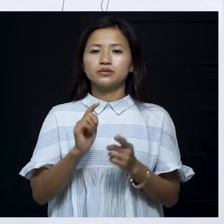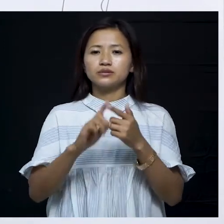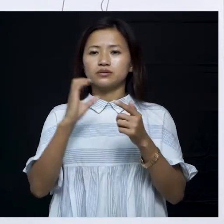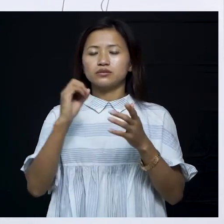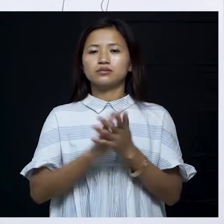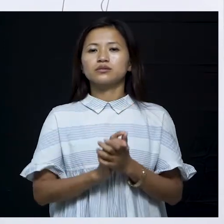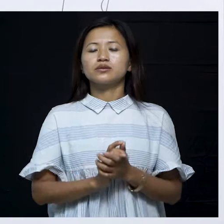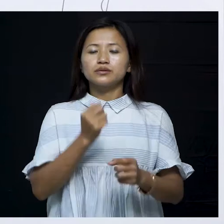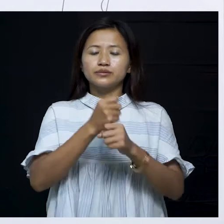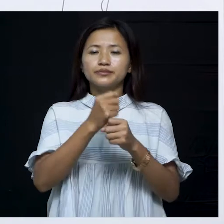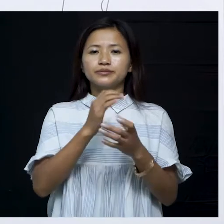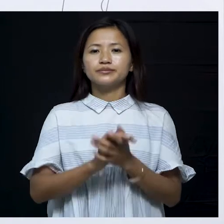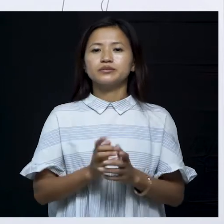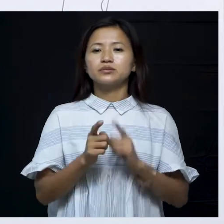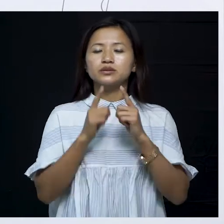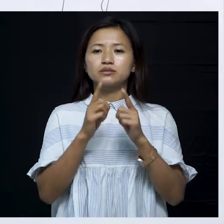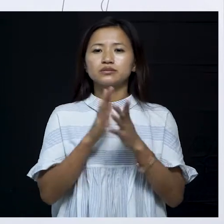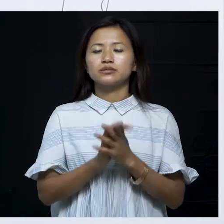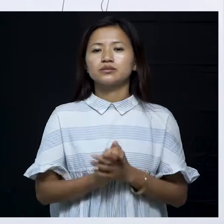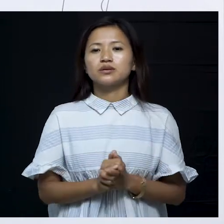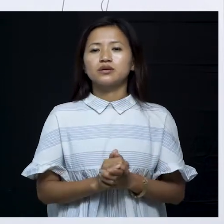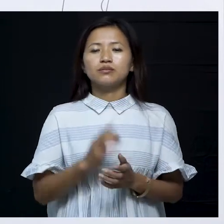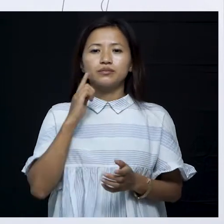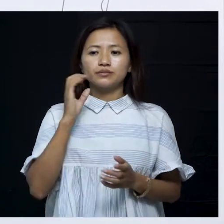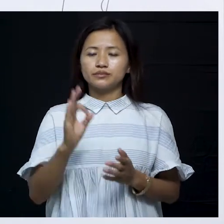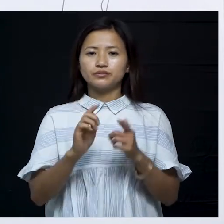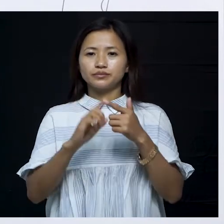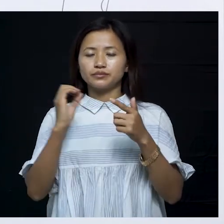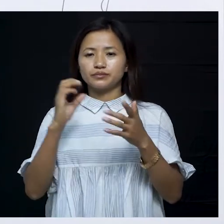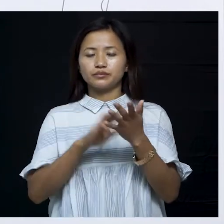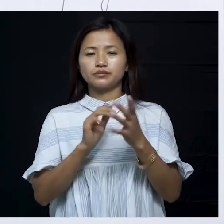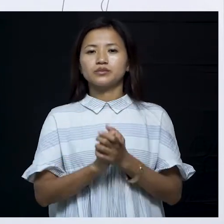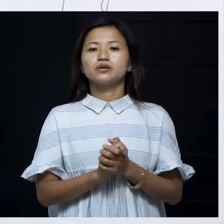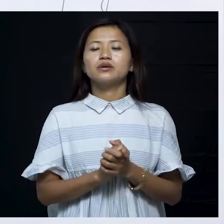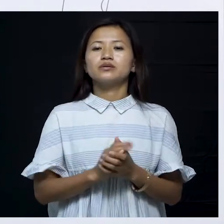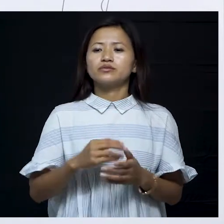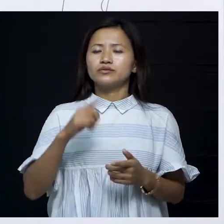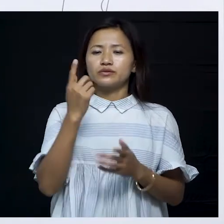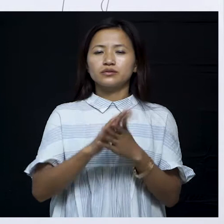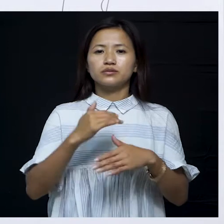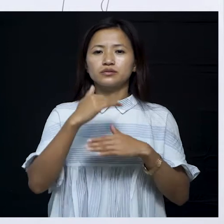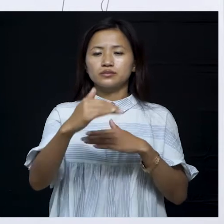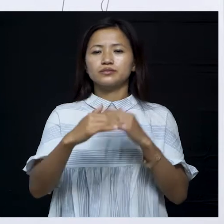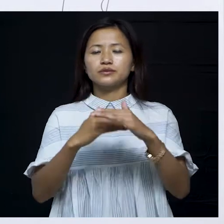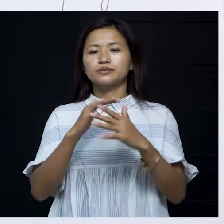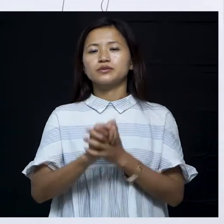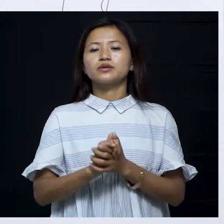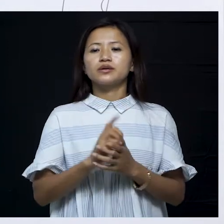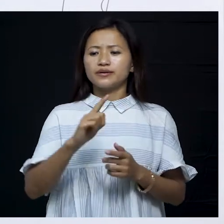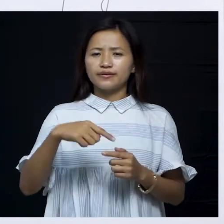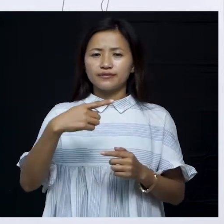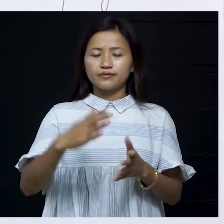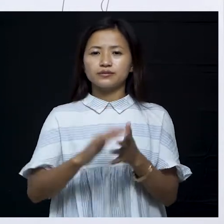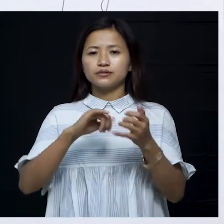government. I've explained to you that economy is so important because it is the first step to bring advancement in every state in